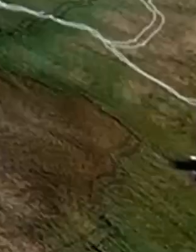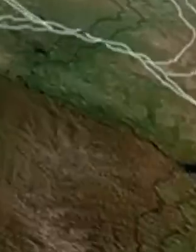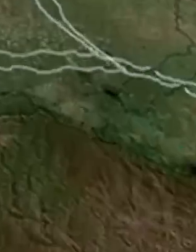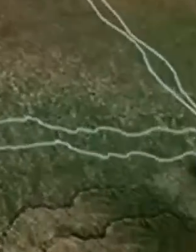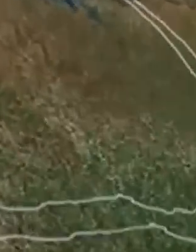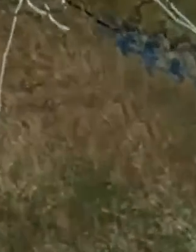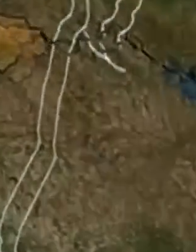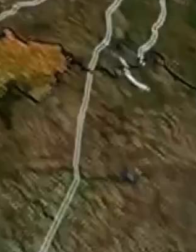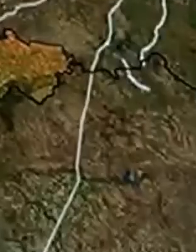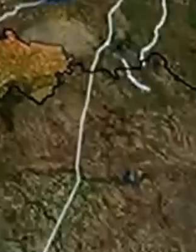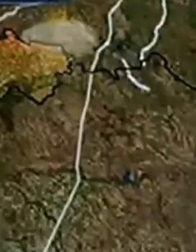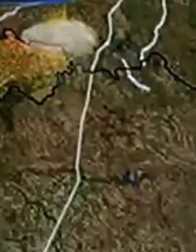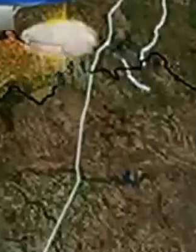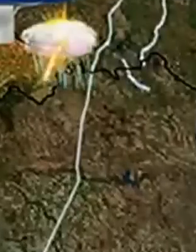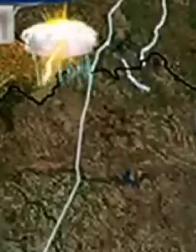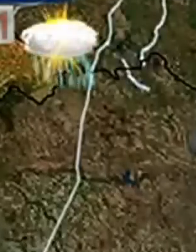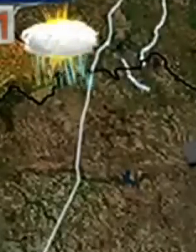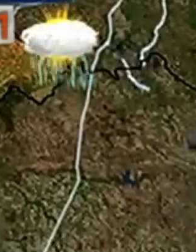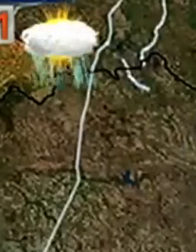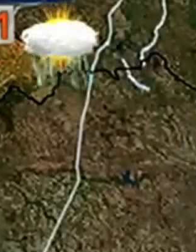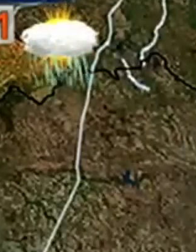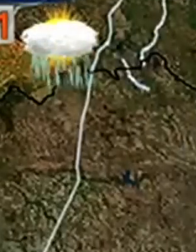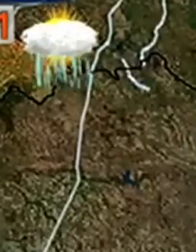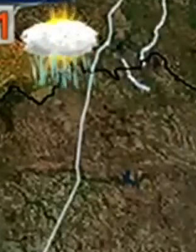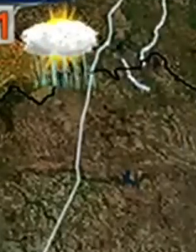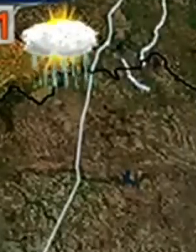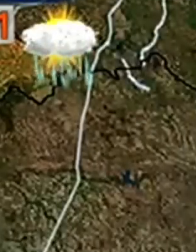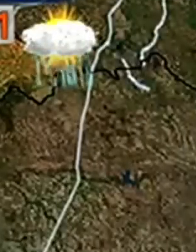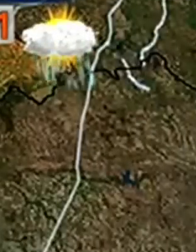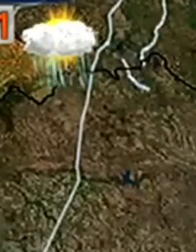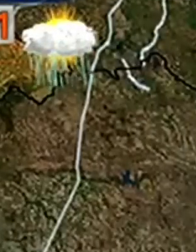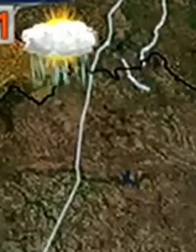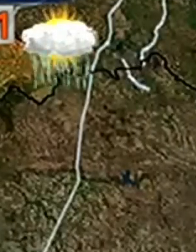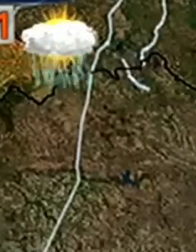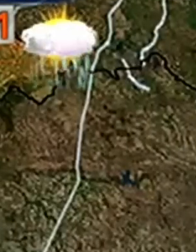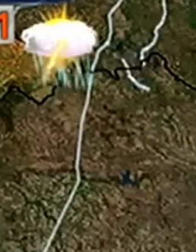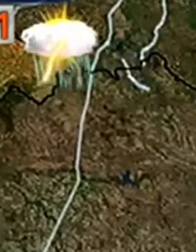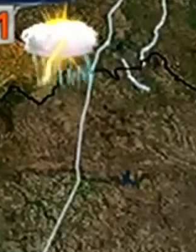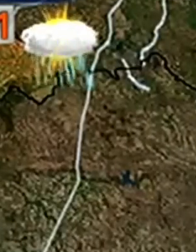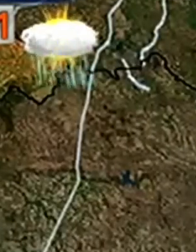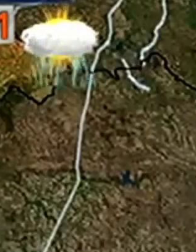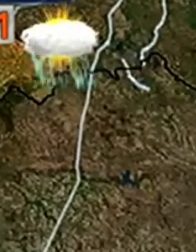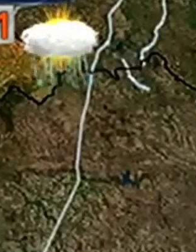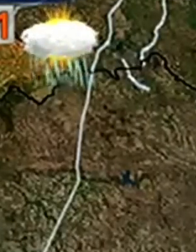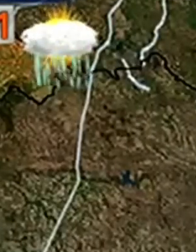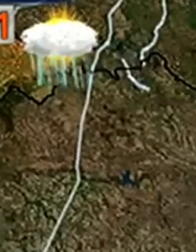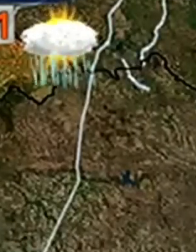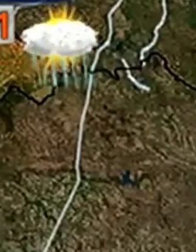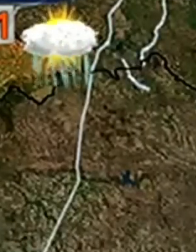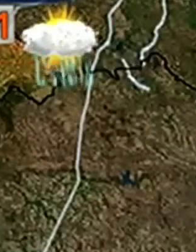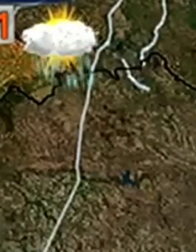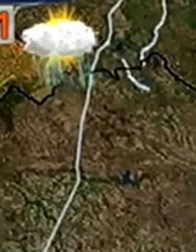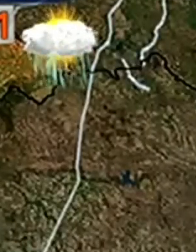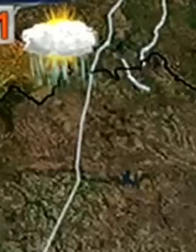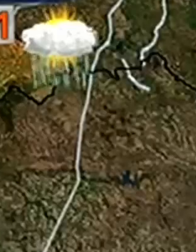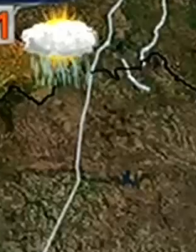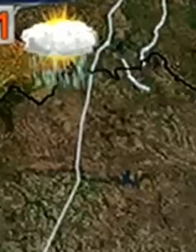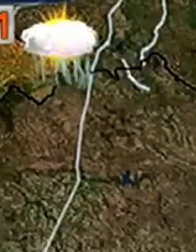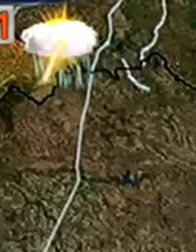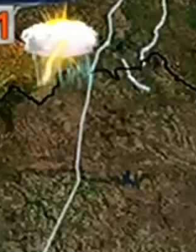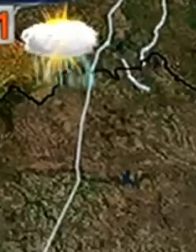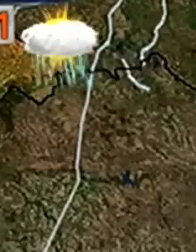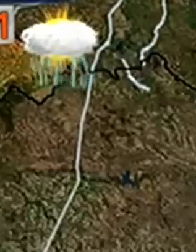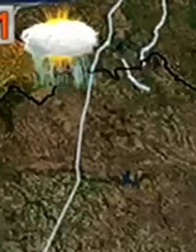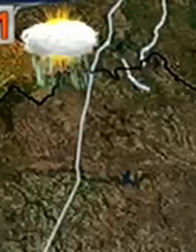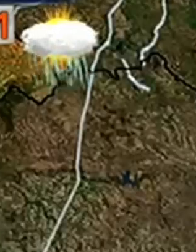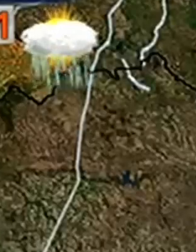keme go digrata di le 19 re lebelele province ya Northwest teng Rustenburg e tla be keme go digrata di le 7 mme tla thutafala ka